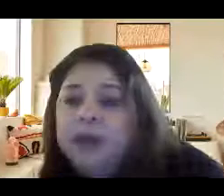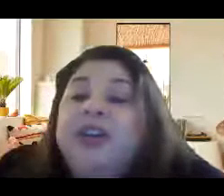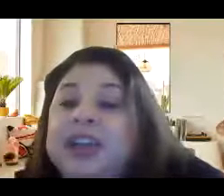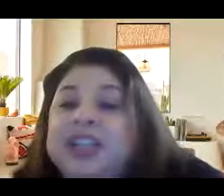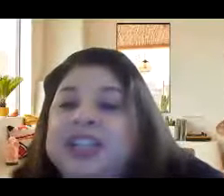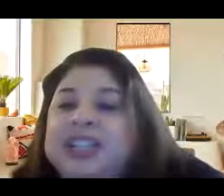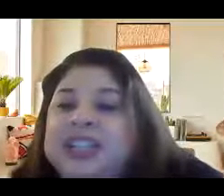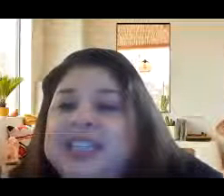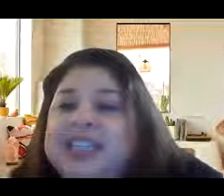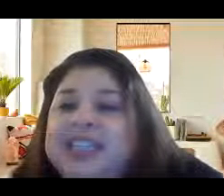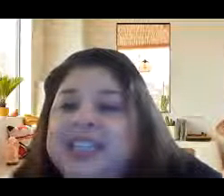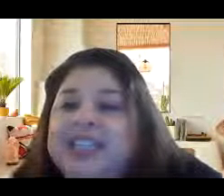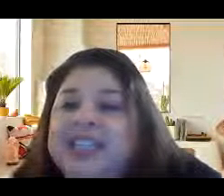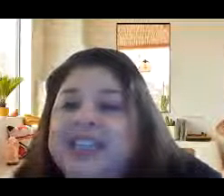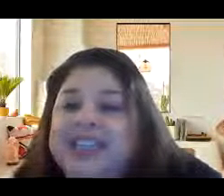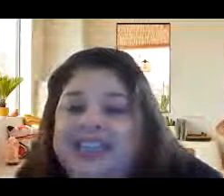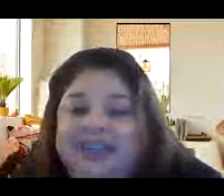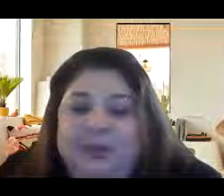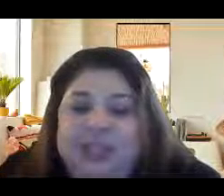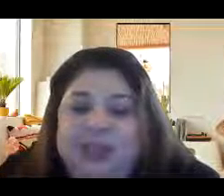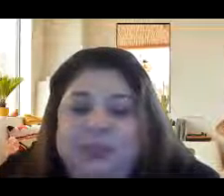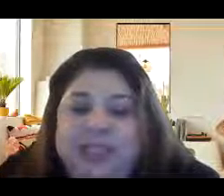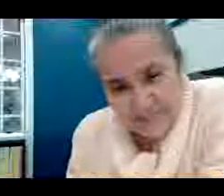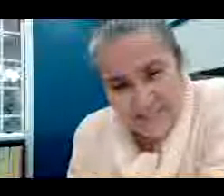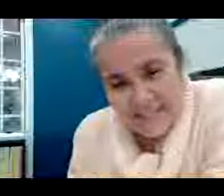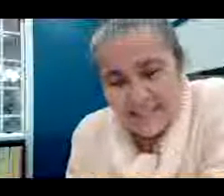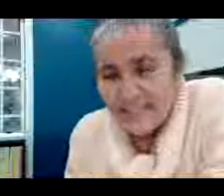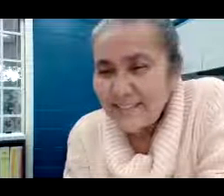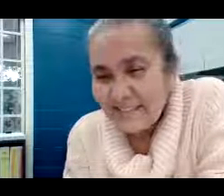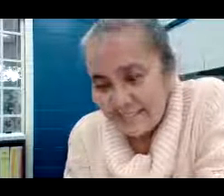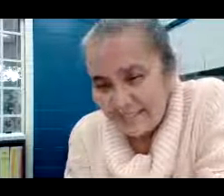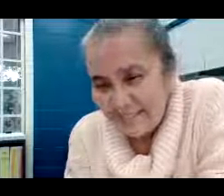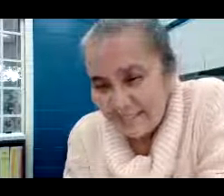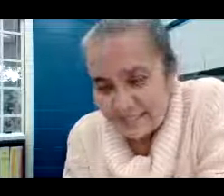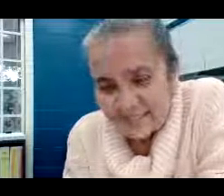Thank you and congratulations. We wish you the best. We'll see.